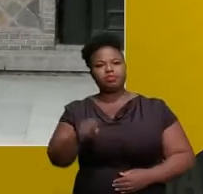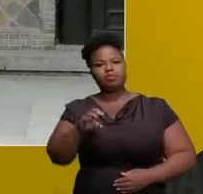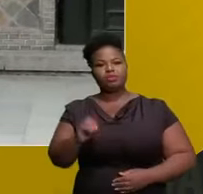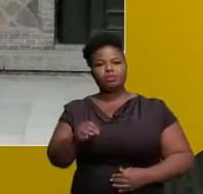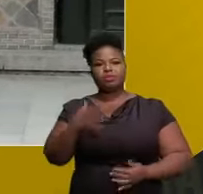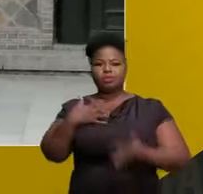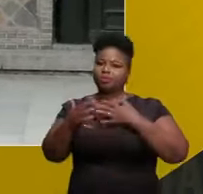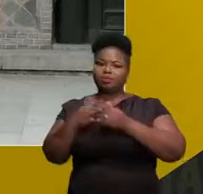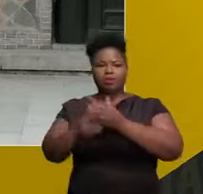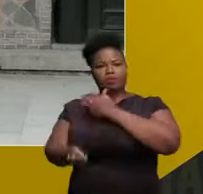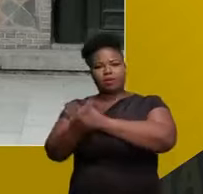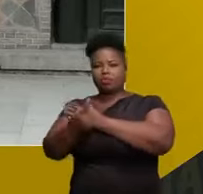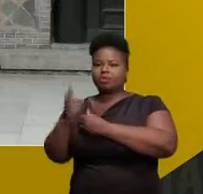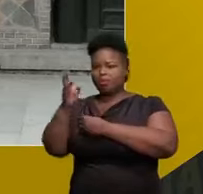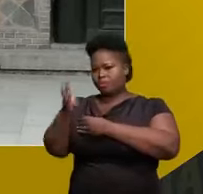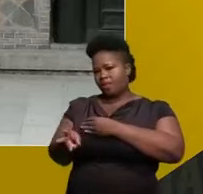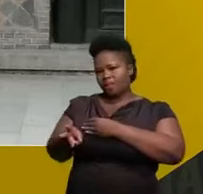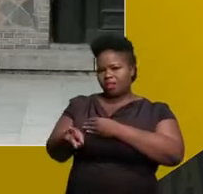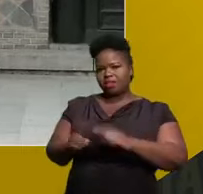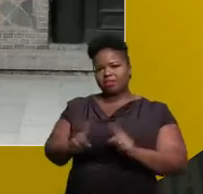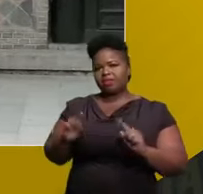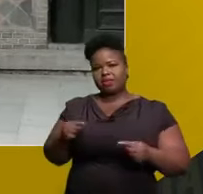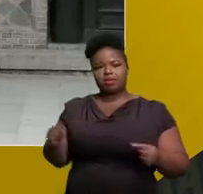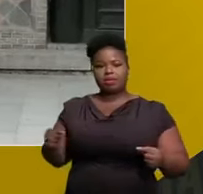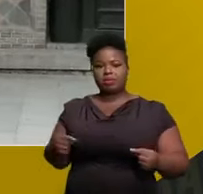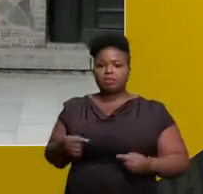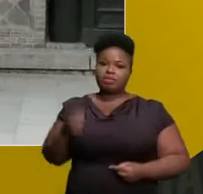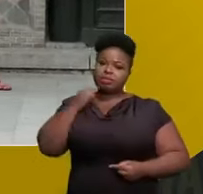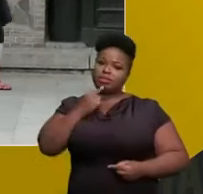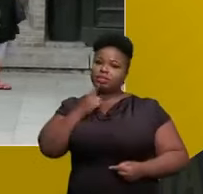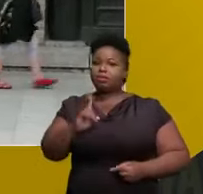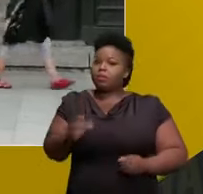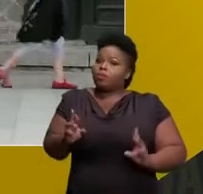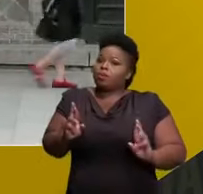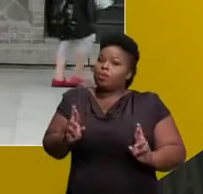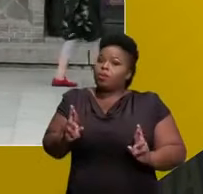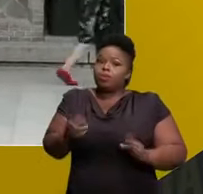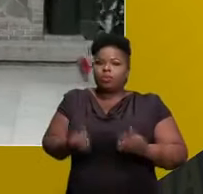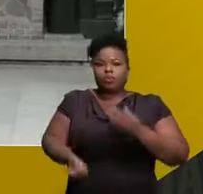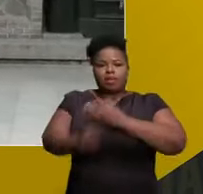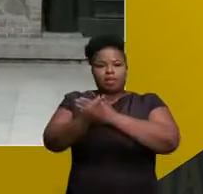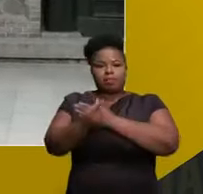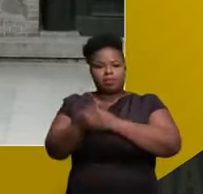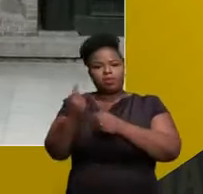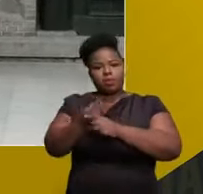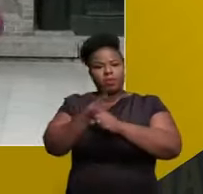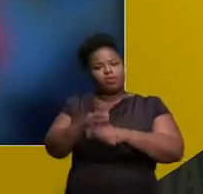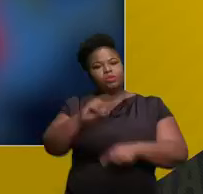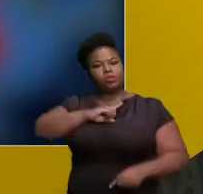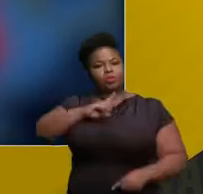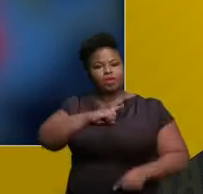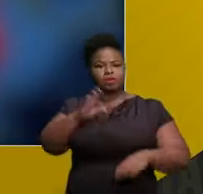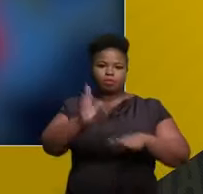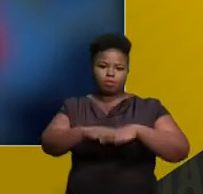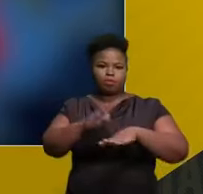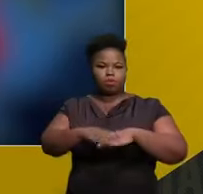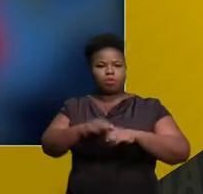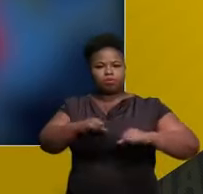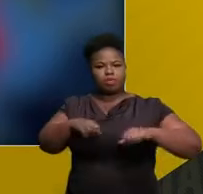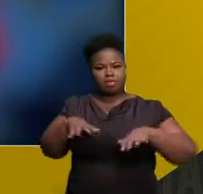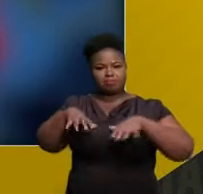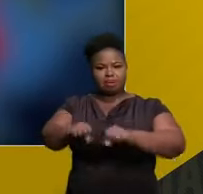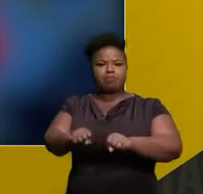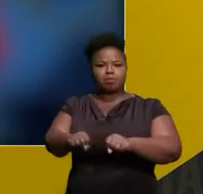whatever happens will happen. I can't say what I hope would happen. What I hope would happen is that women do take up more space. You